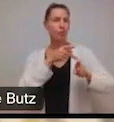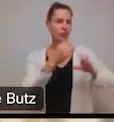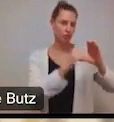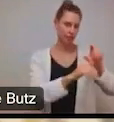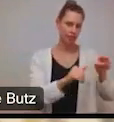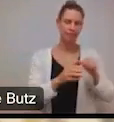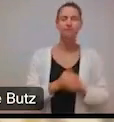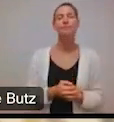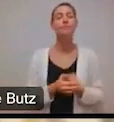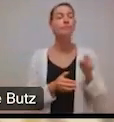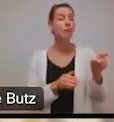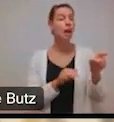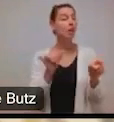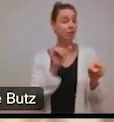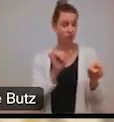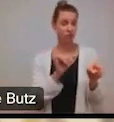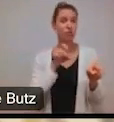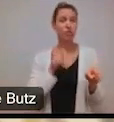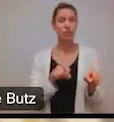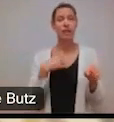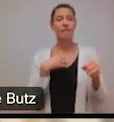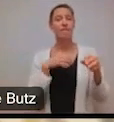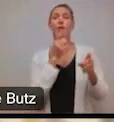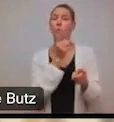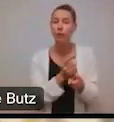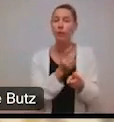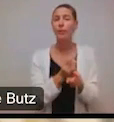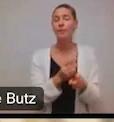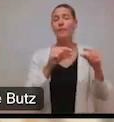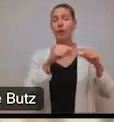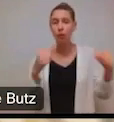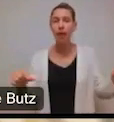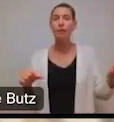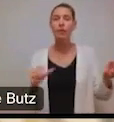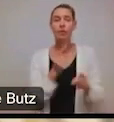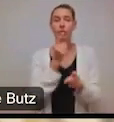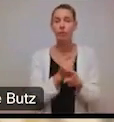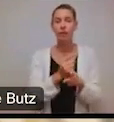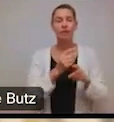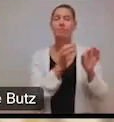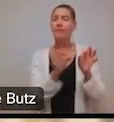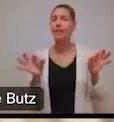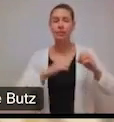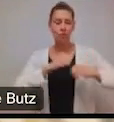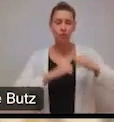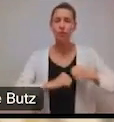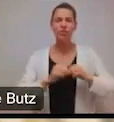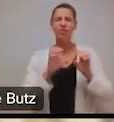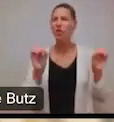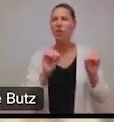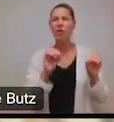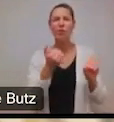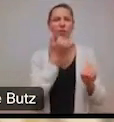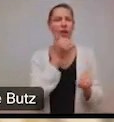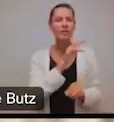Professional emails are also correct, grammatically correct, correct sentence structure. There are no typos, there are